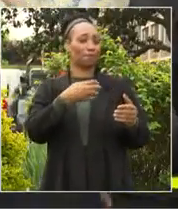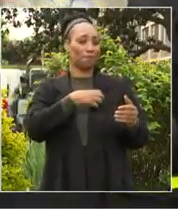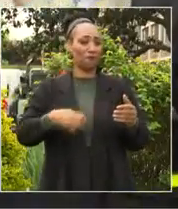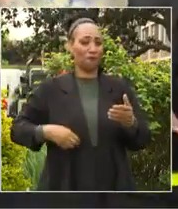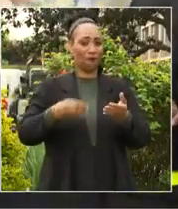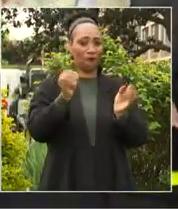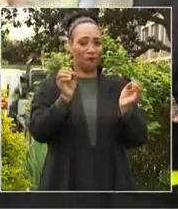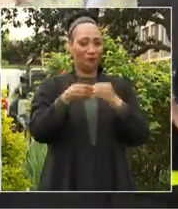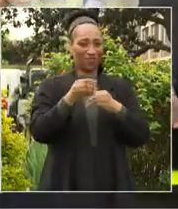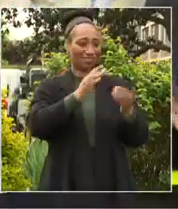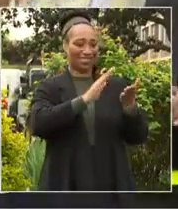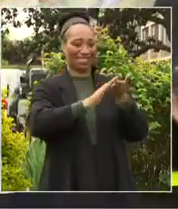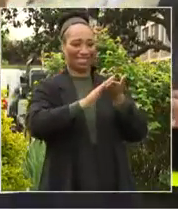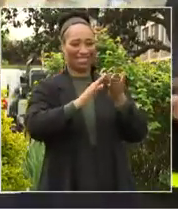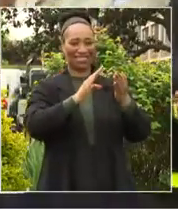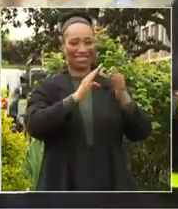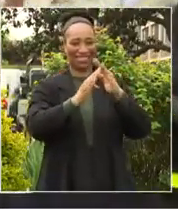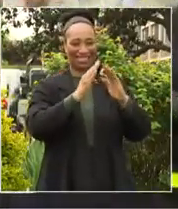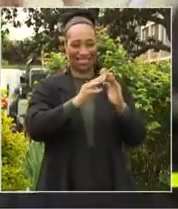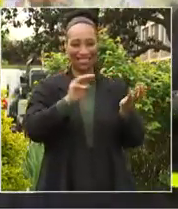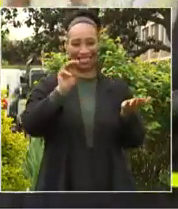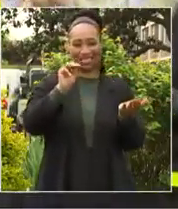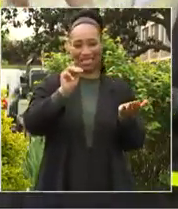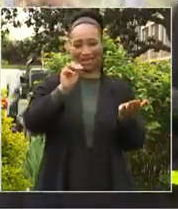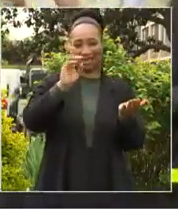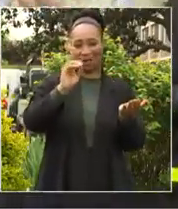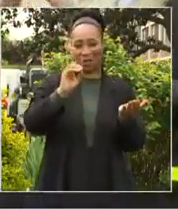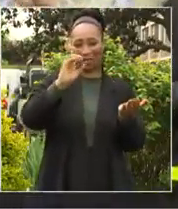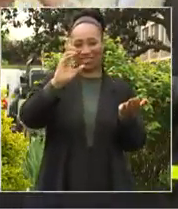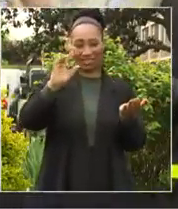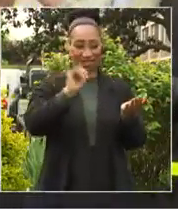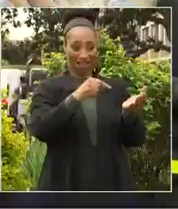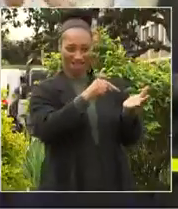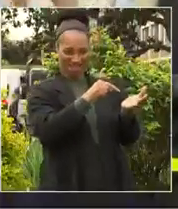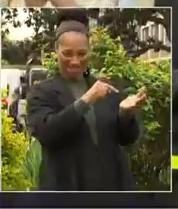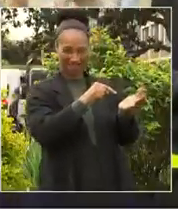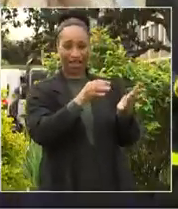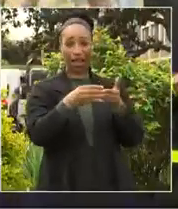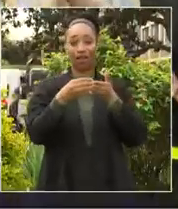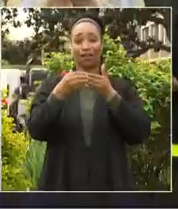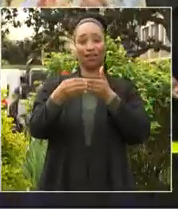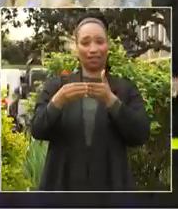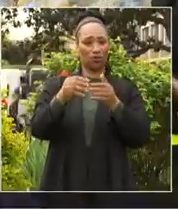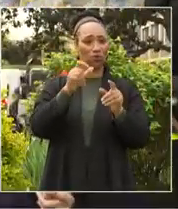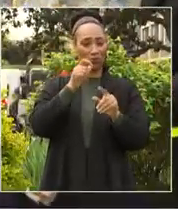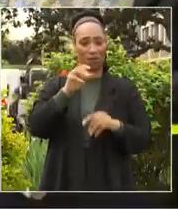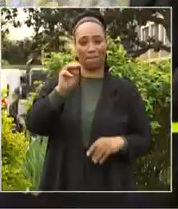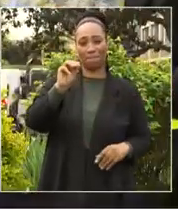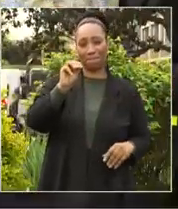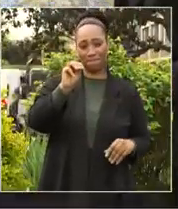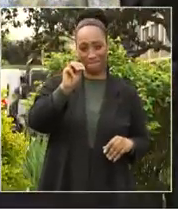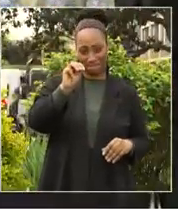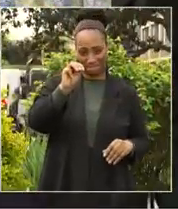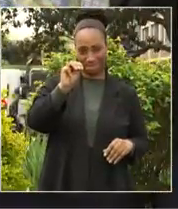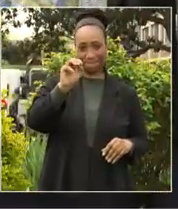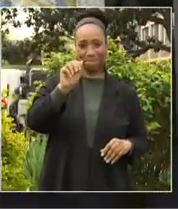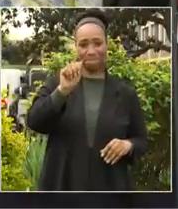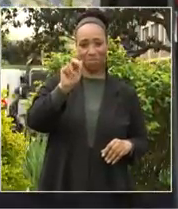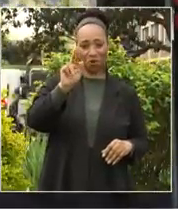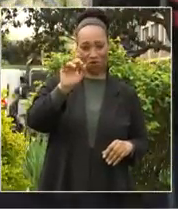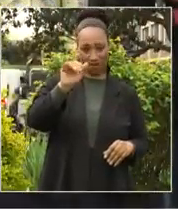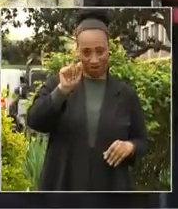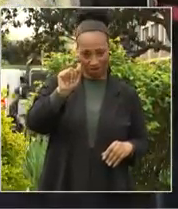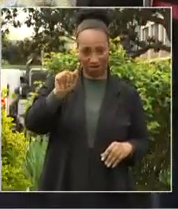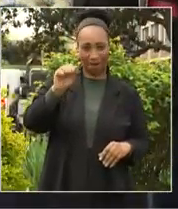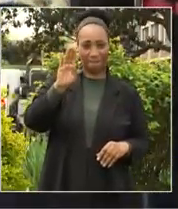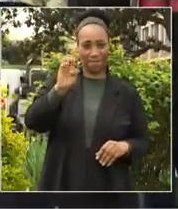in welcoming Maria to our team. Maria brings deep experience and a clear passion for this work,